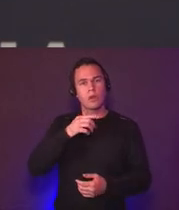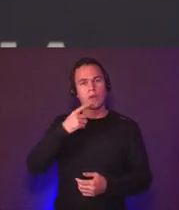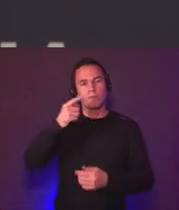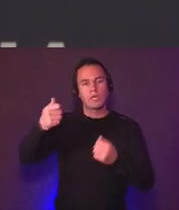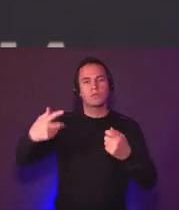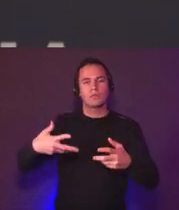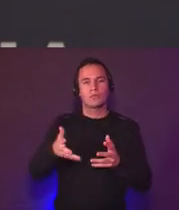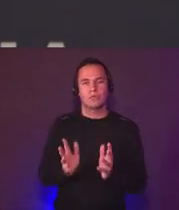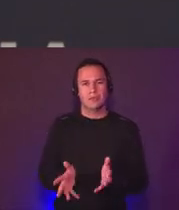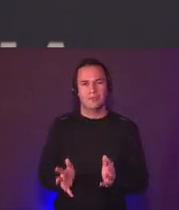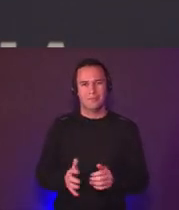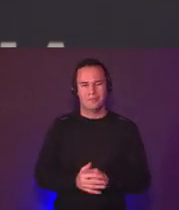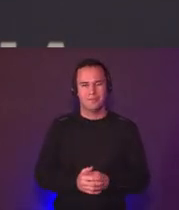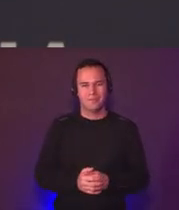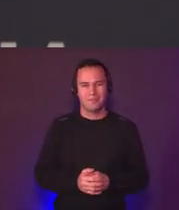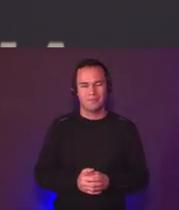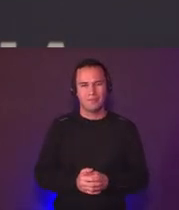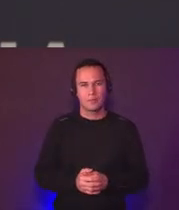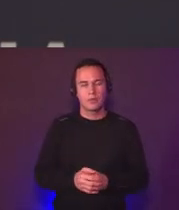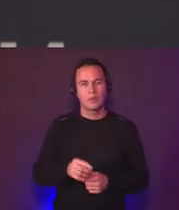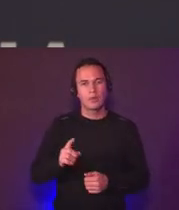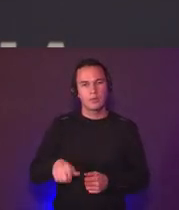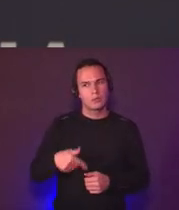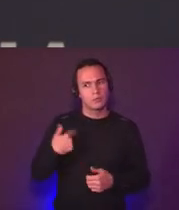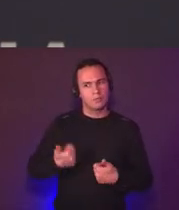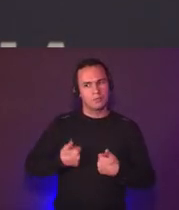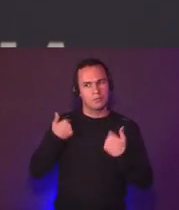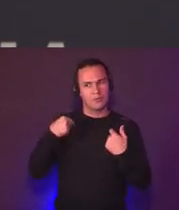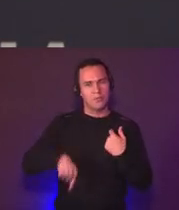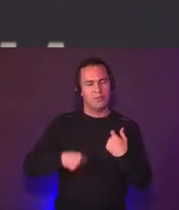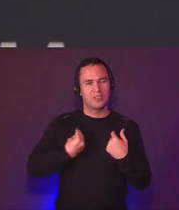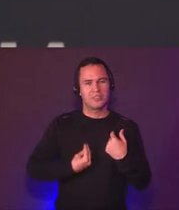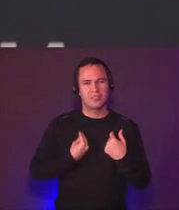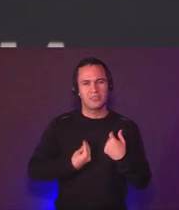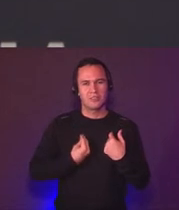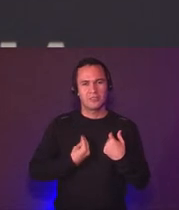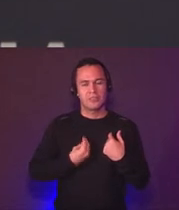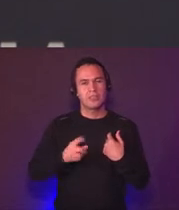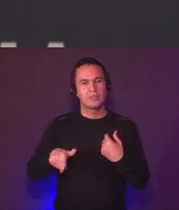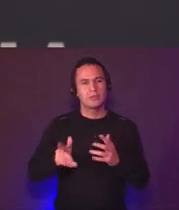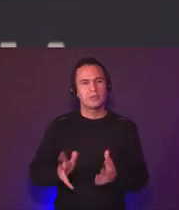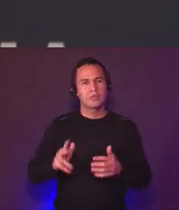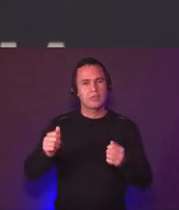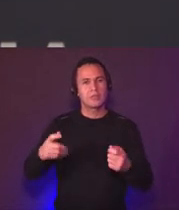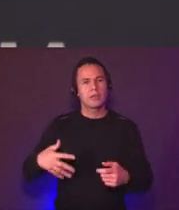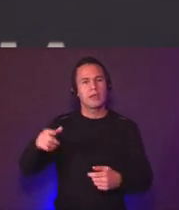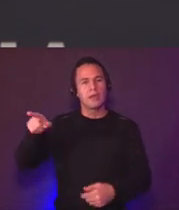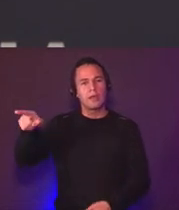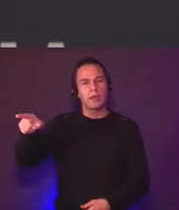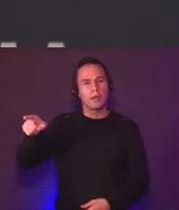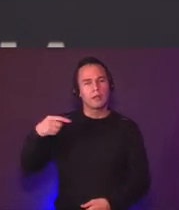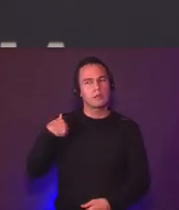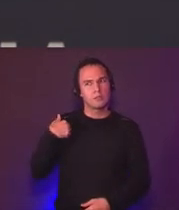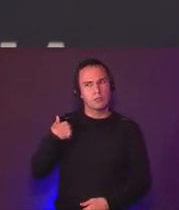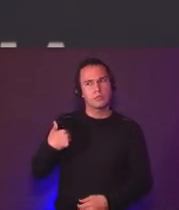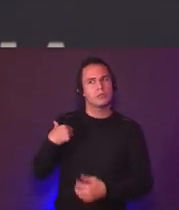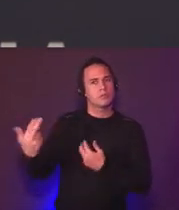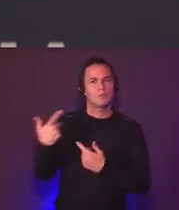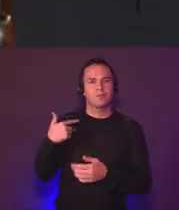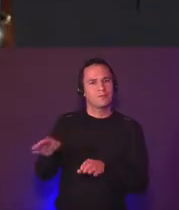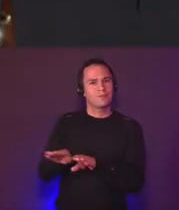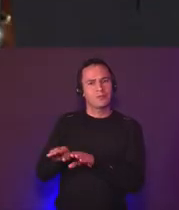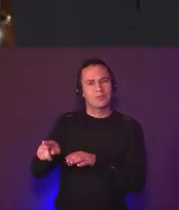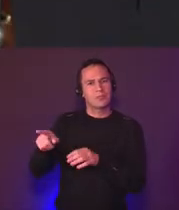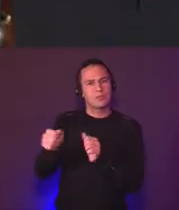such a company. And he told me, well, I get like this when I'm around Phil Meyer. And,